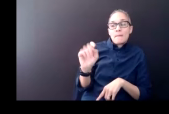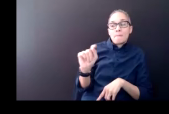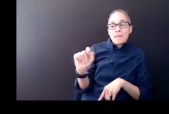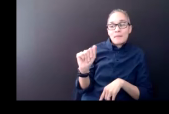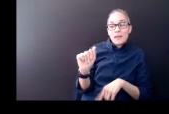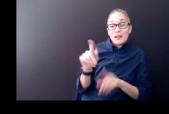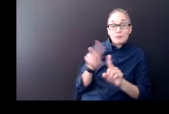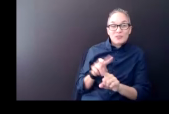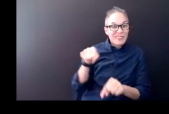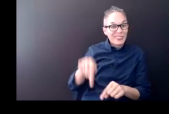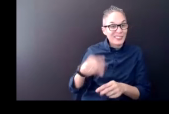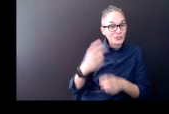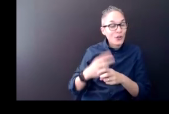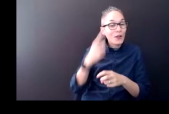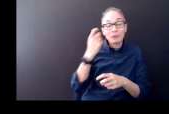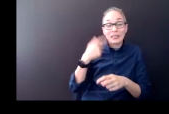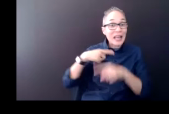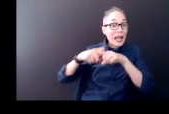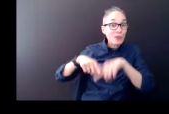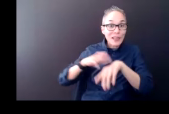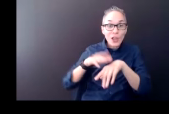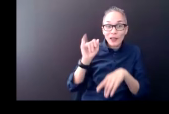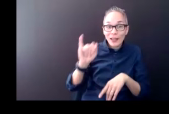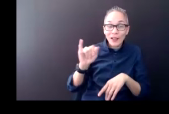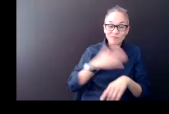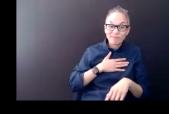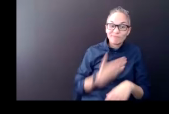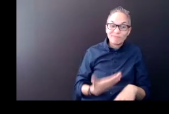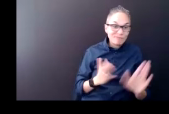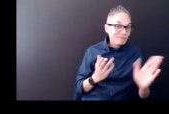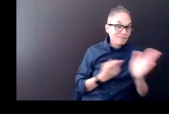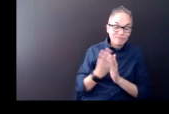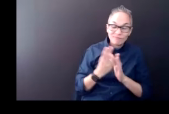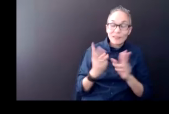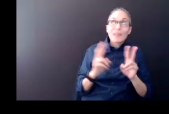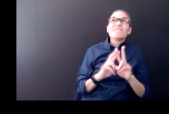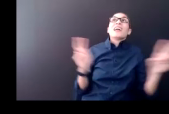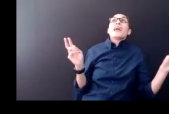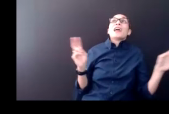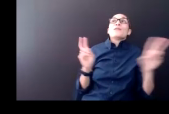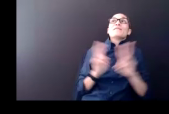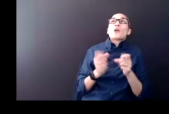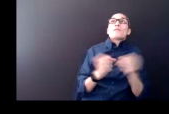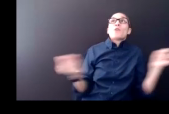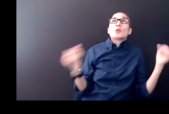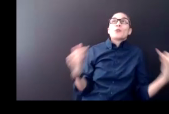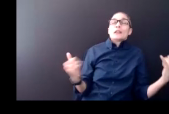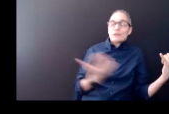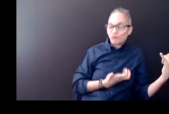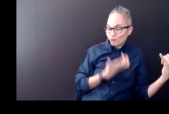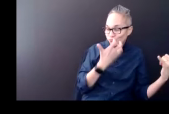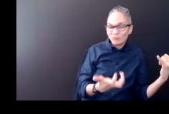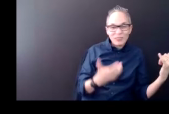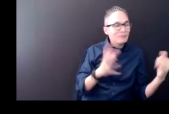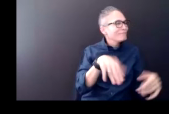hard because I'm so reliant on AI. Like to be honest, I'm gonna admit it. I'm very vulnerable right now, and because